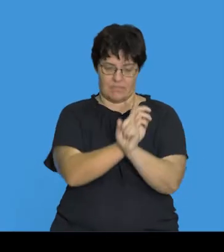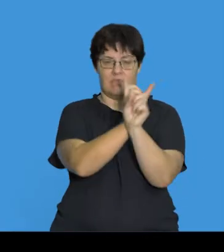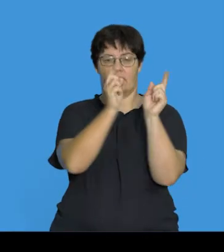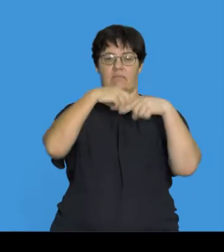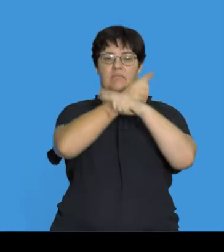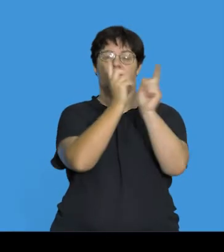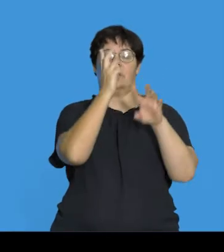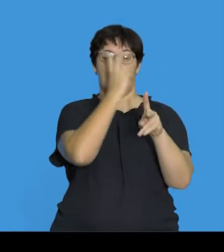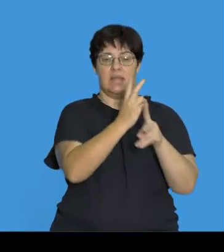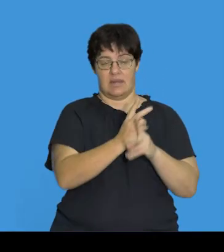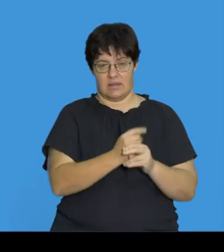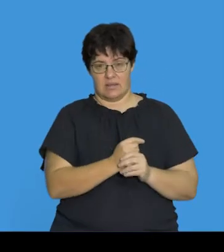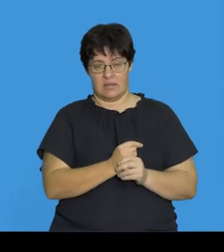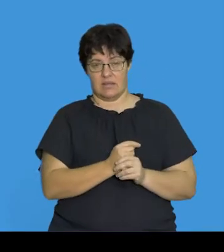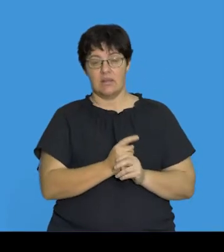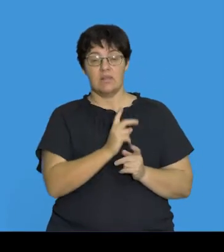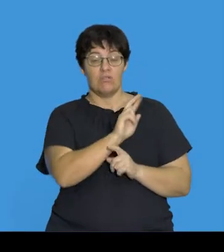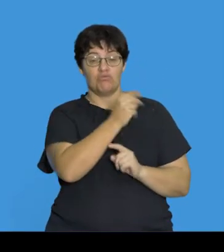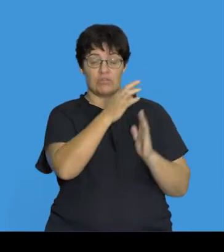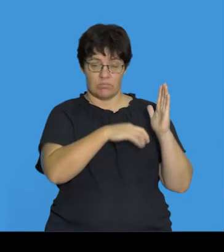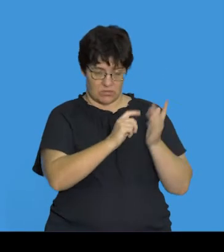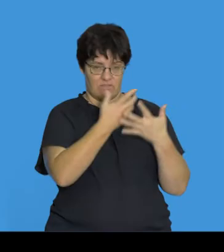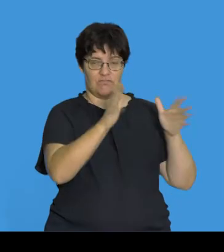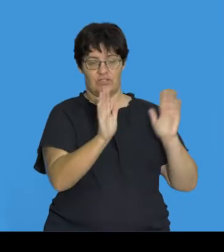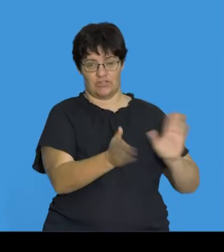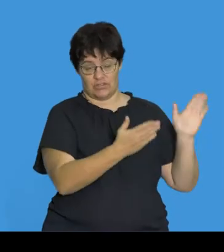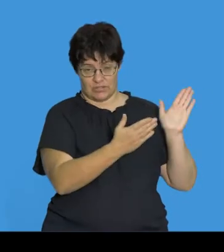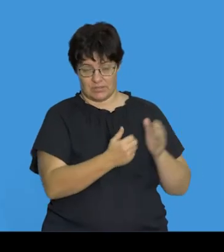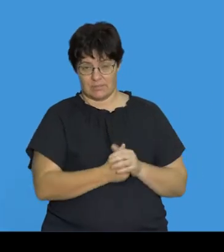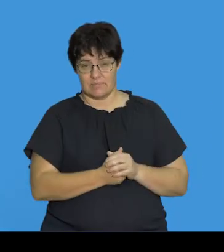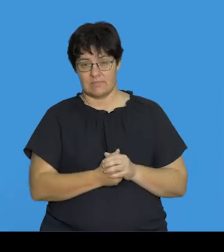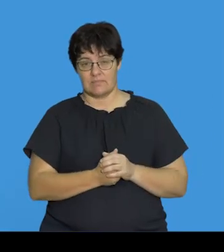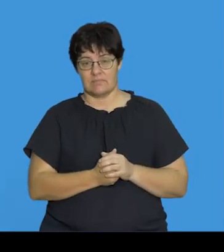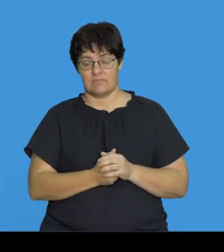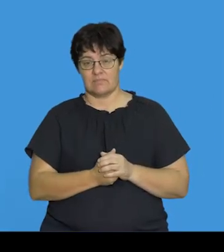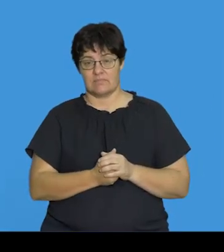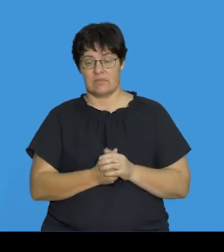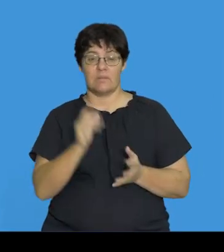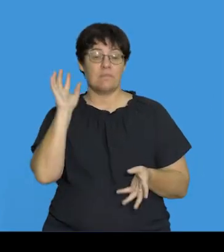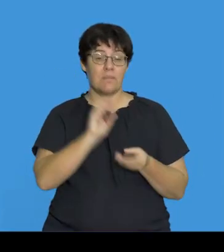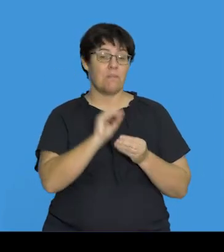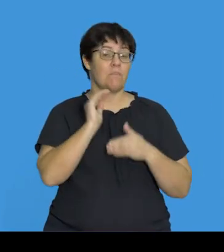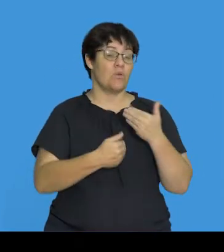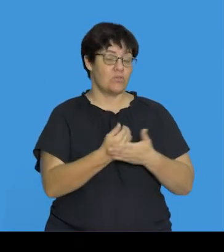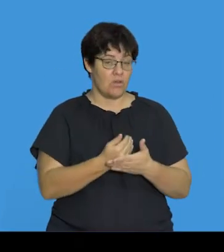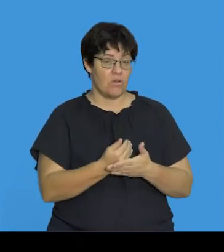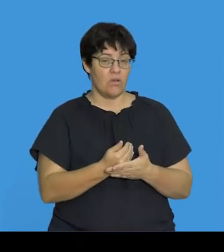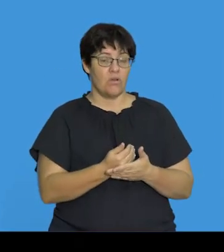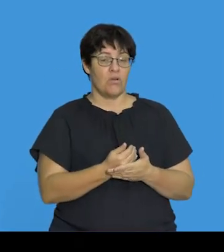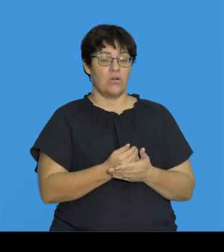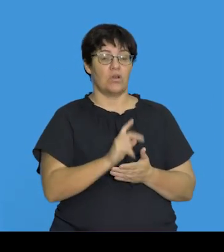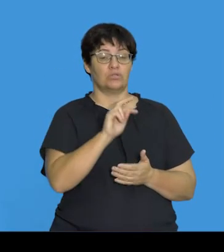structural form, and that process of transcription is complete. So if we were to recap on the process